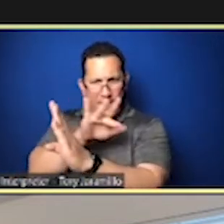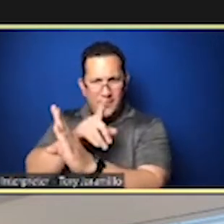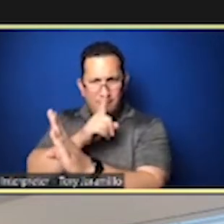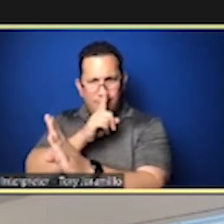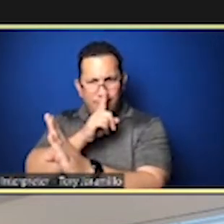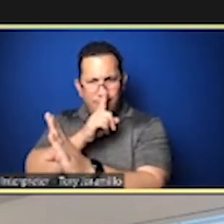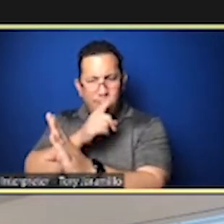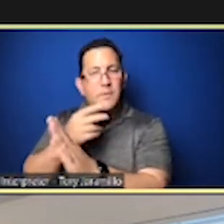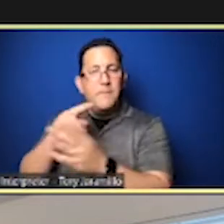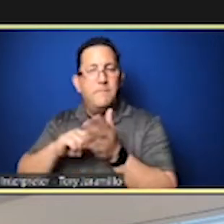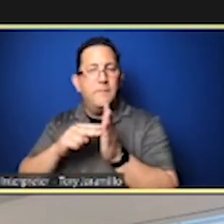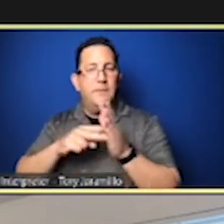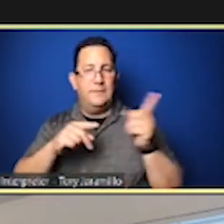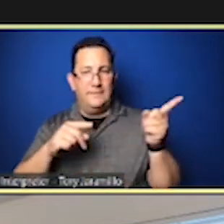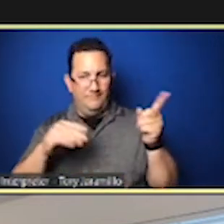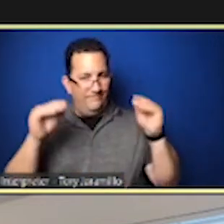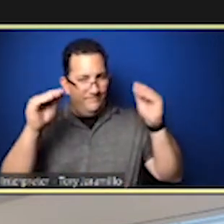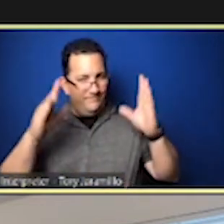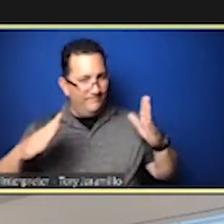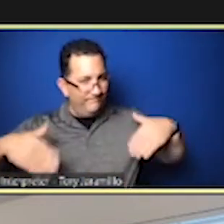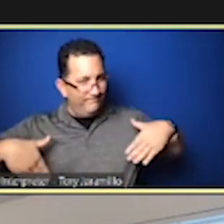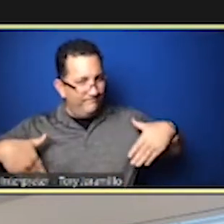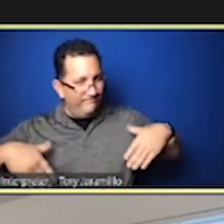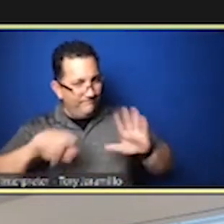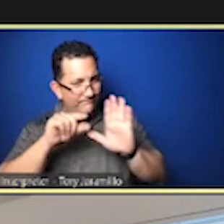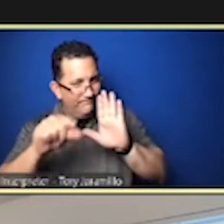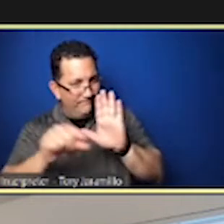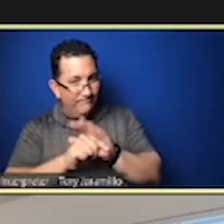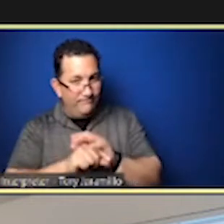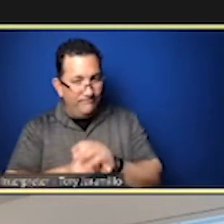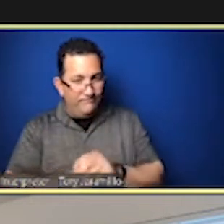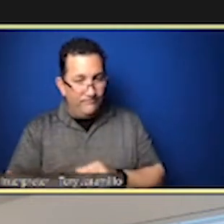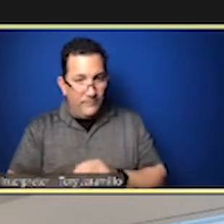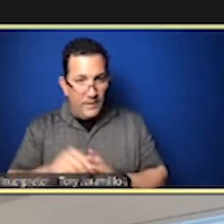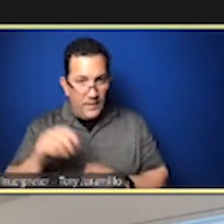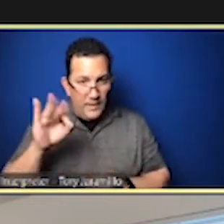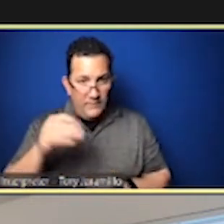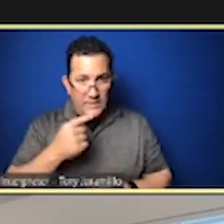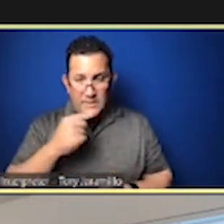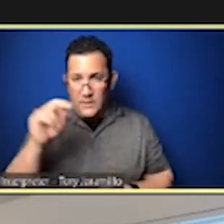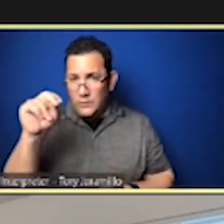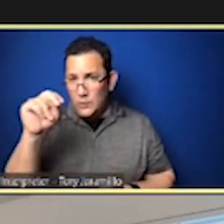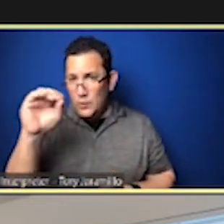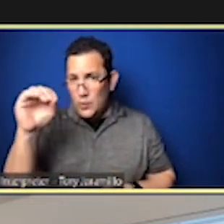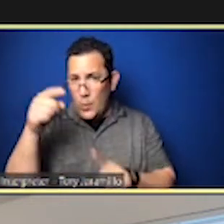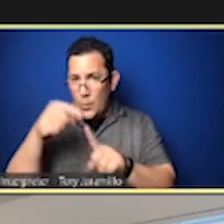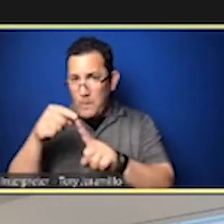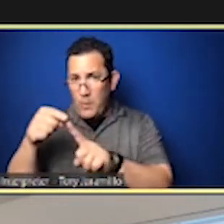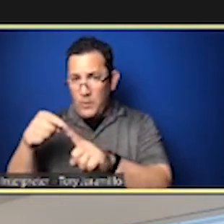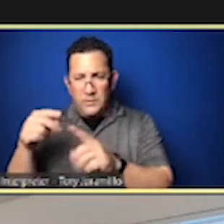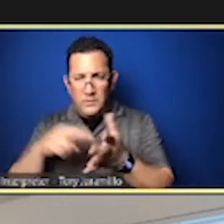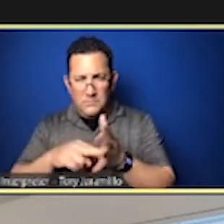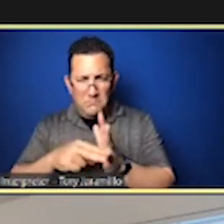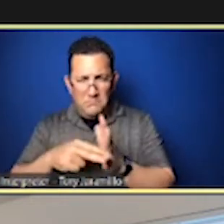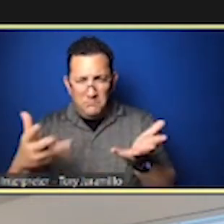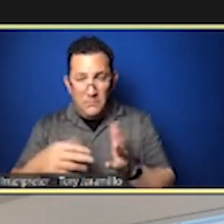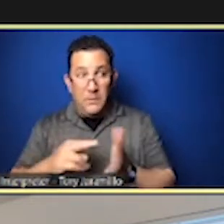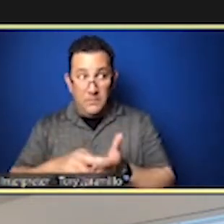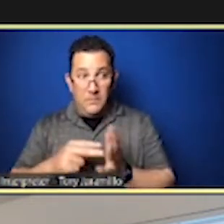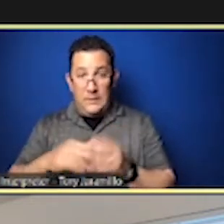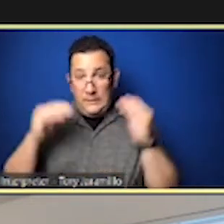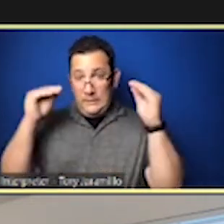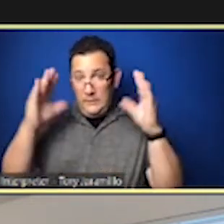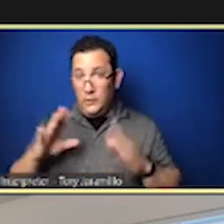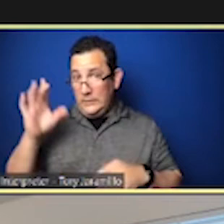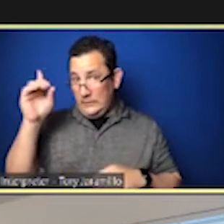Assignments that show no points simply mean that the teacher created an assignment but did not assign a